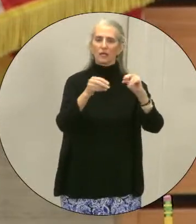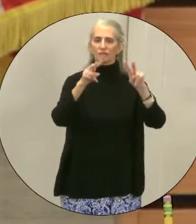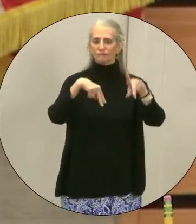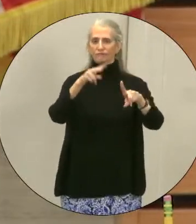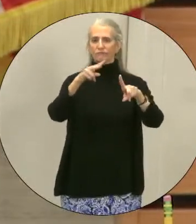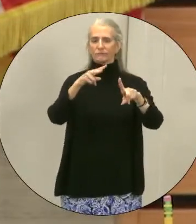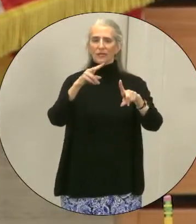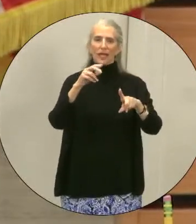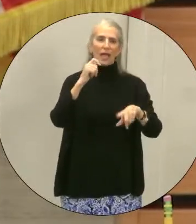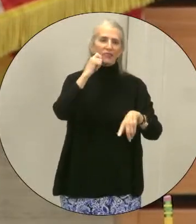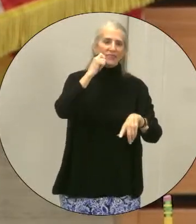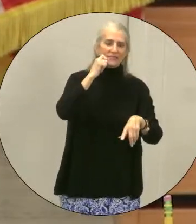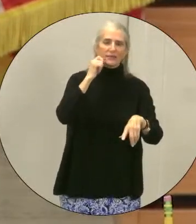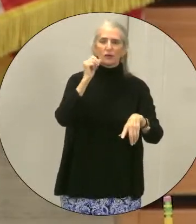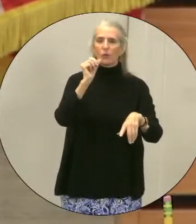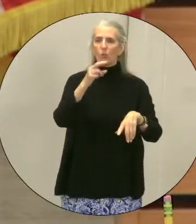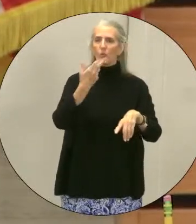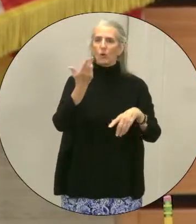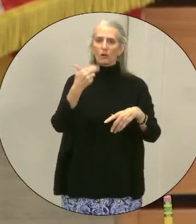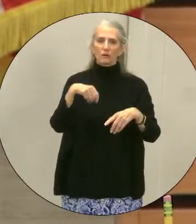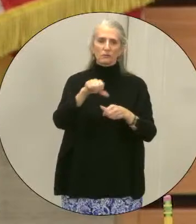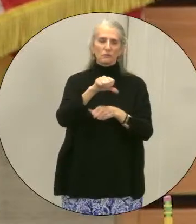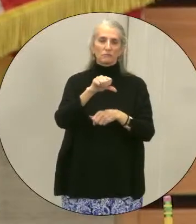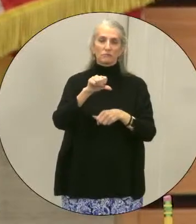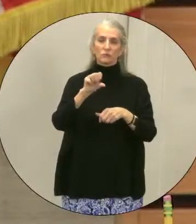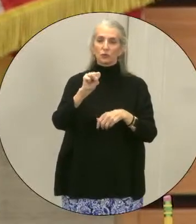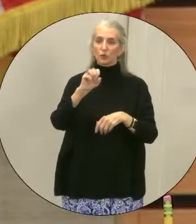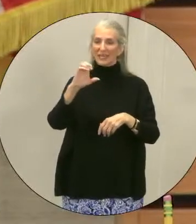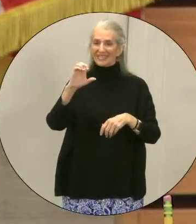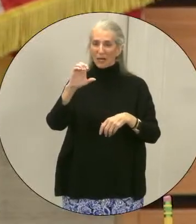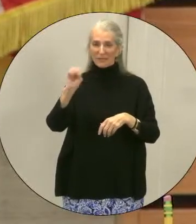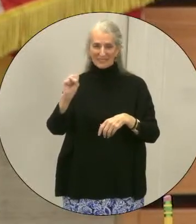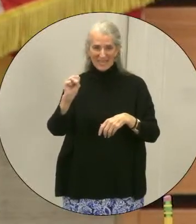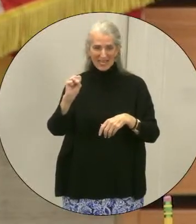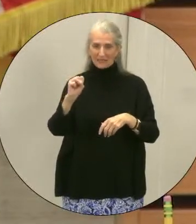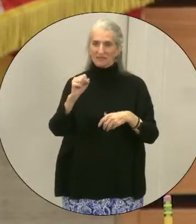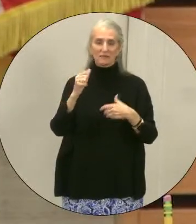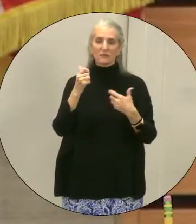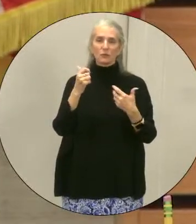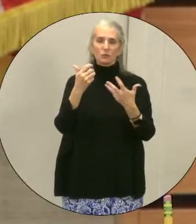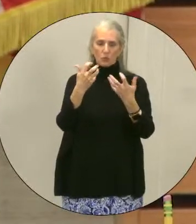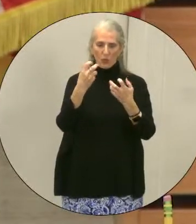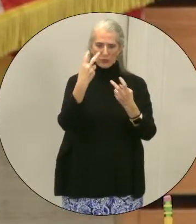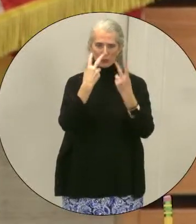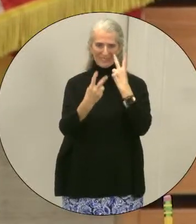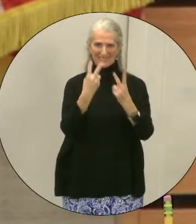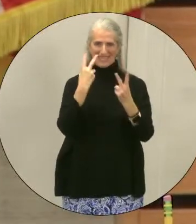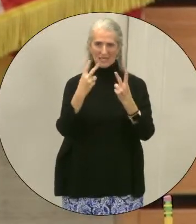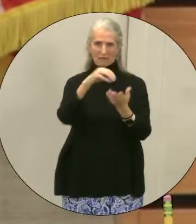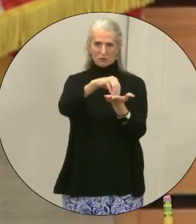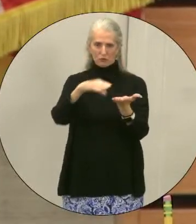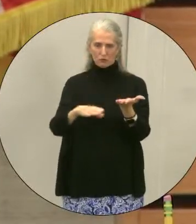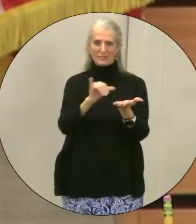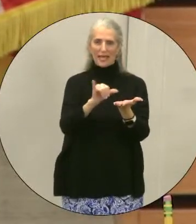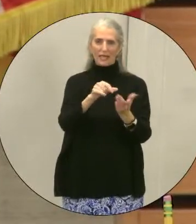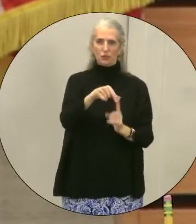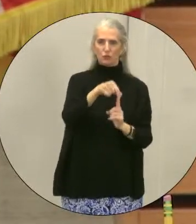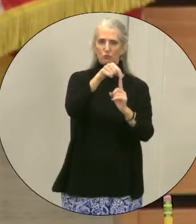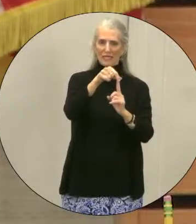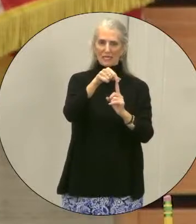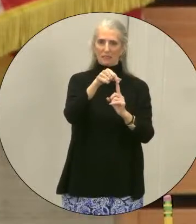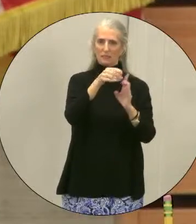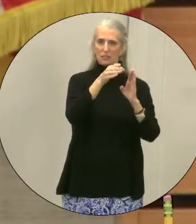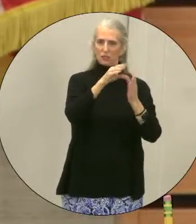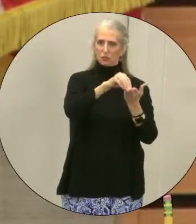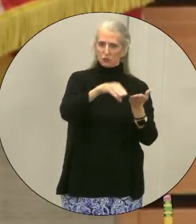ethnicity or socioeconomic status. We want to see kids as unique children that all have their